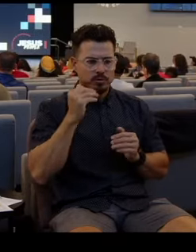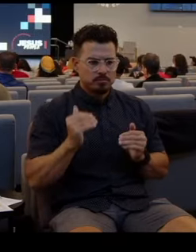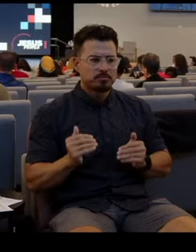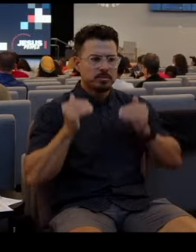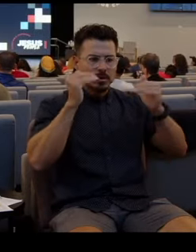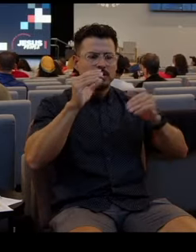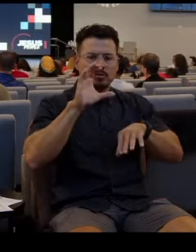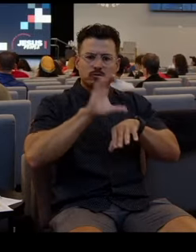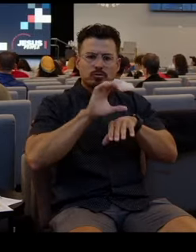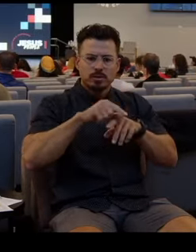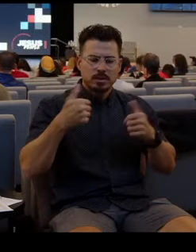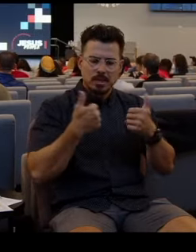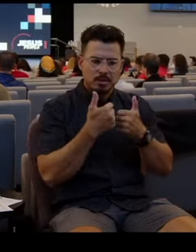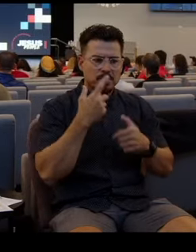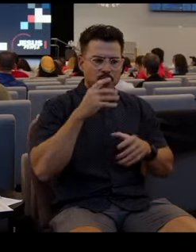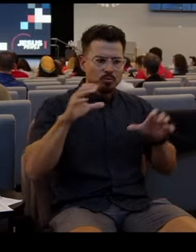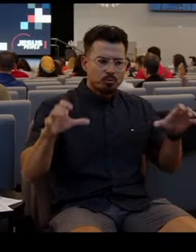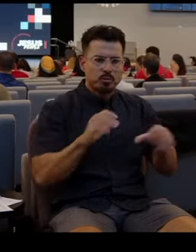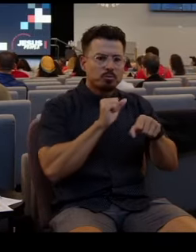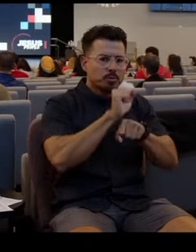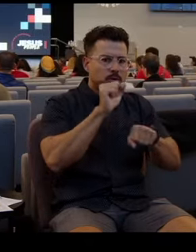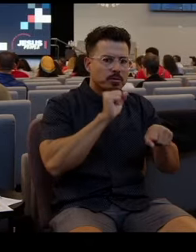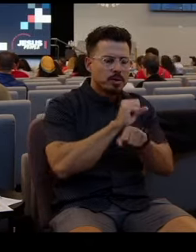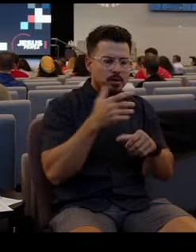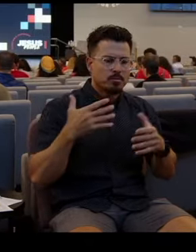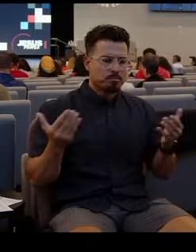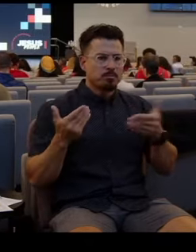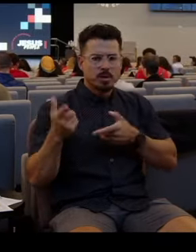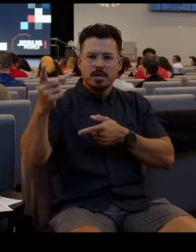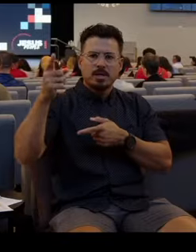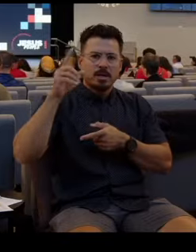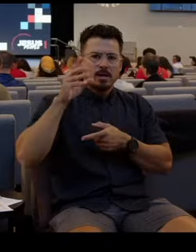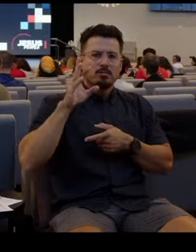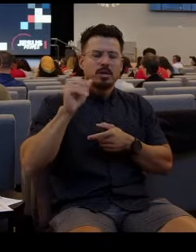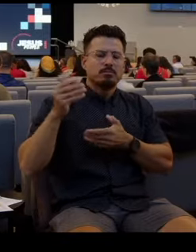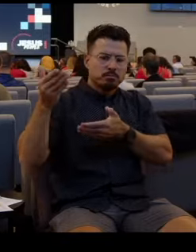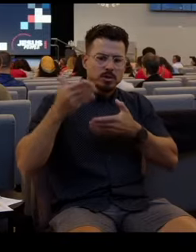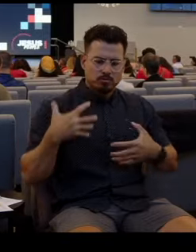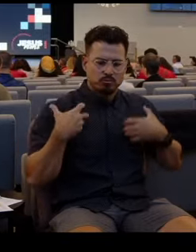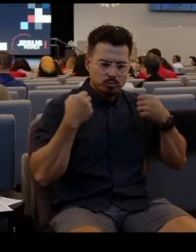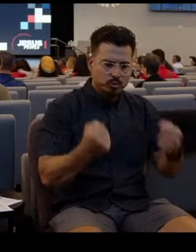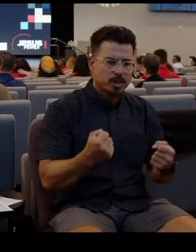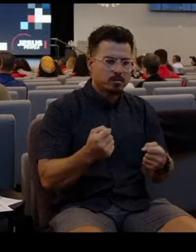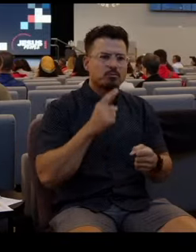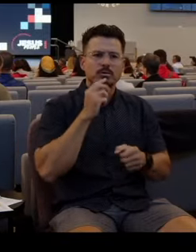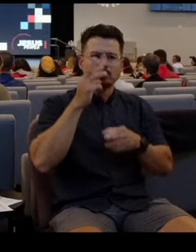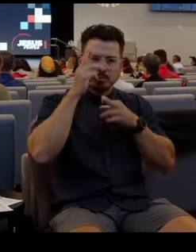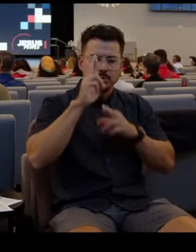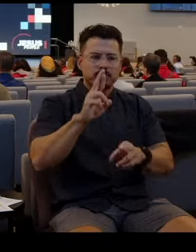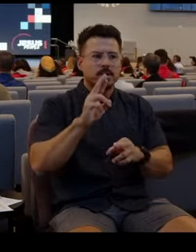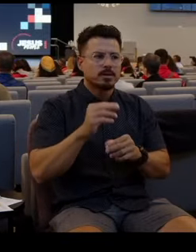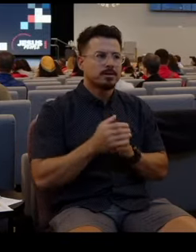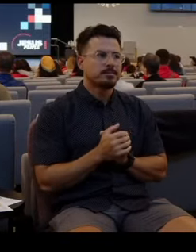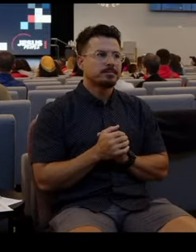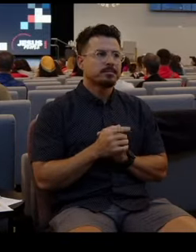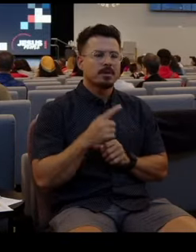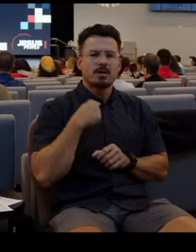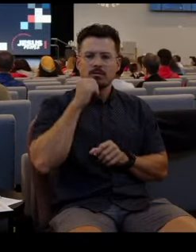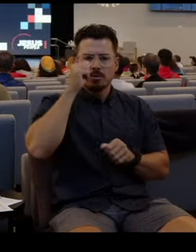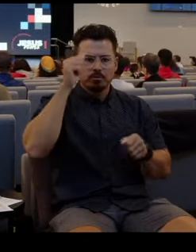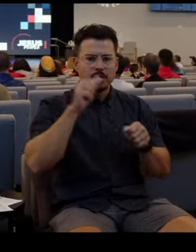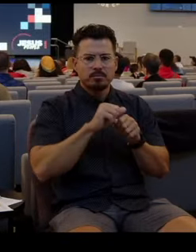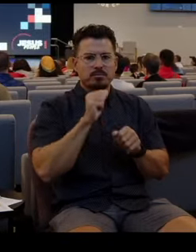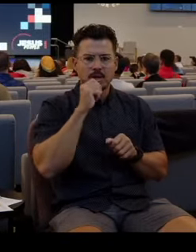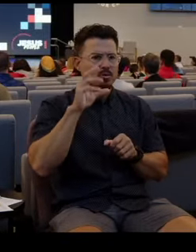this church. They brought a strength and a professionalism that we really respected highly, and I don't ever met anybody that didn't